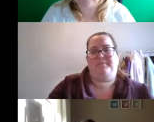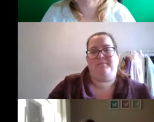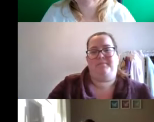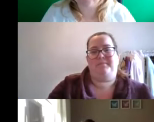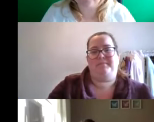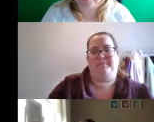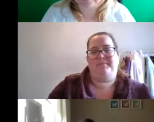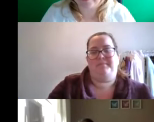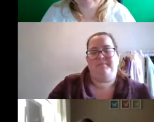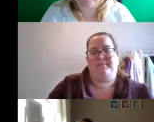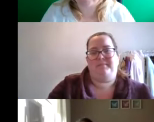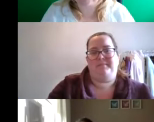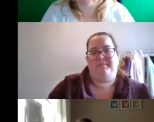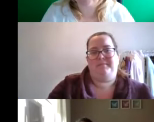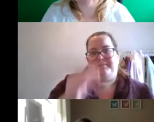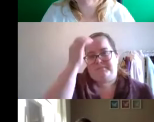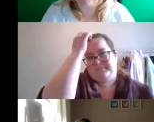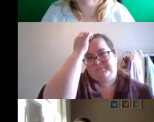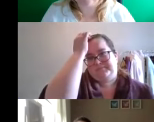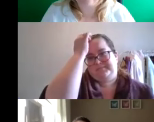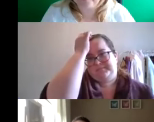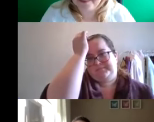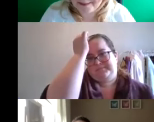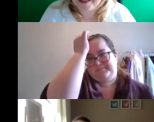or insisted on using signed exact English,